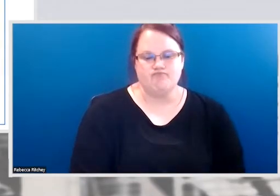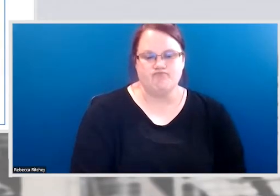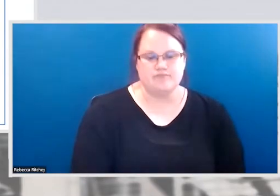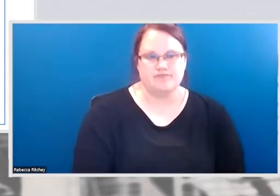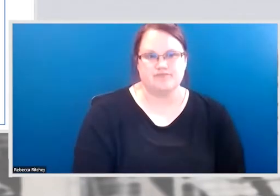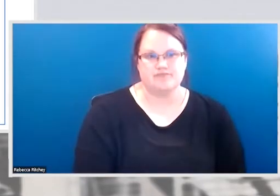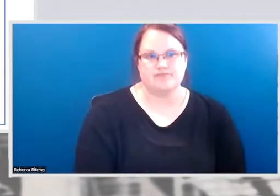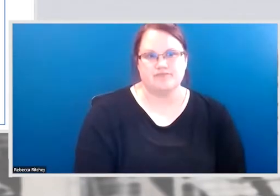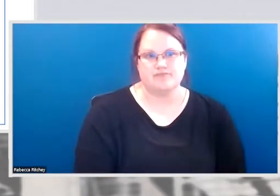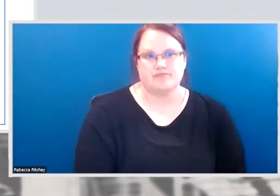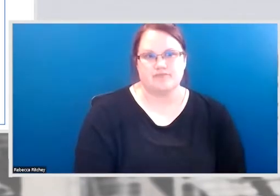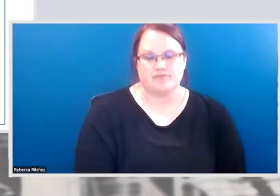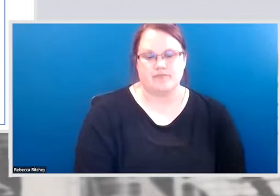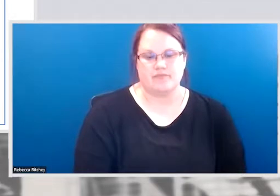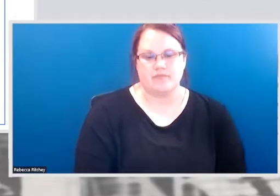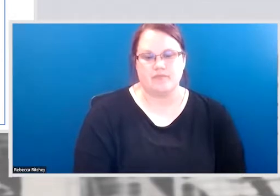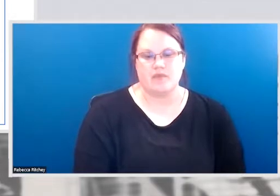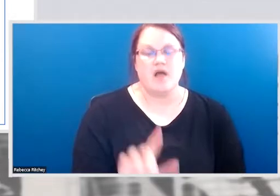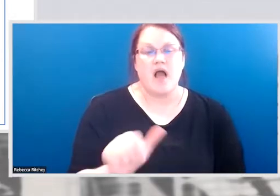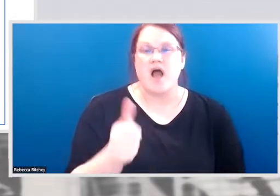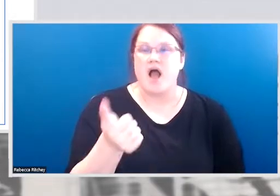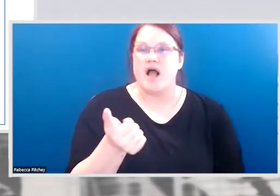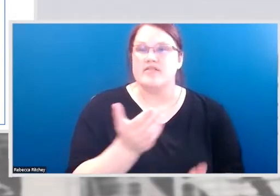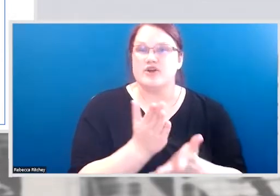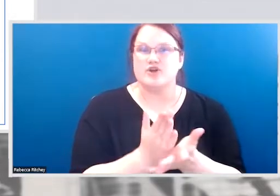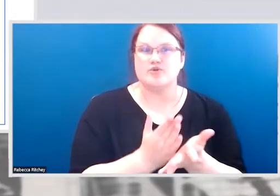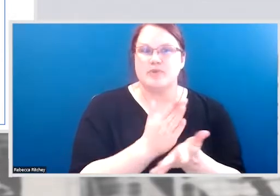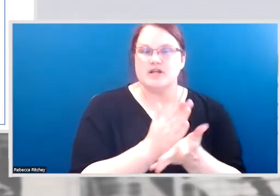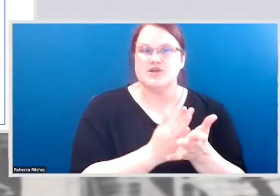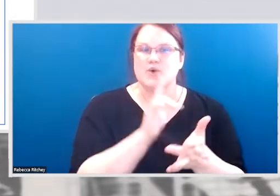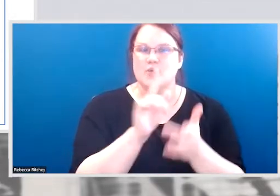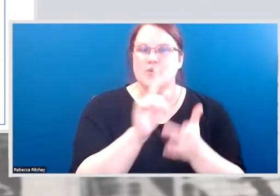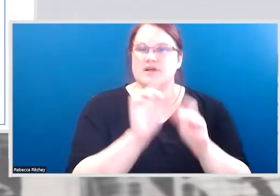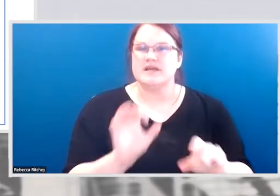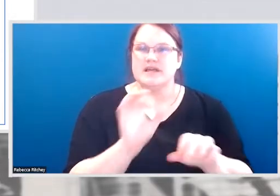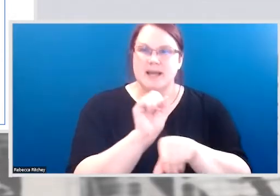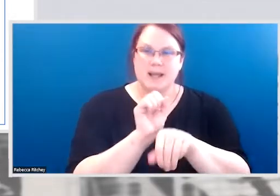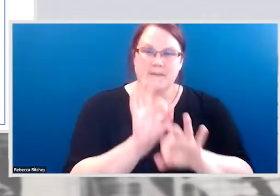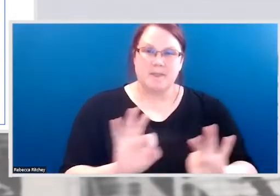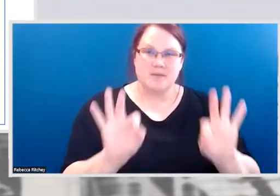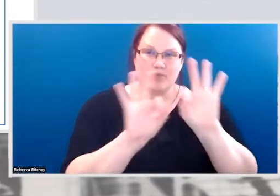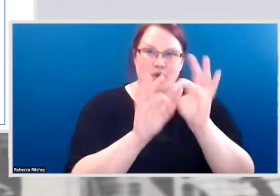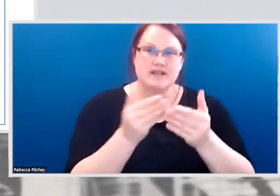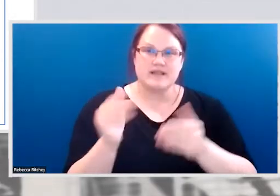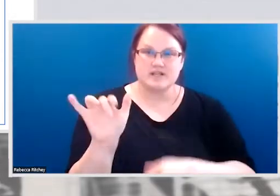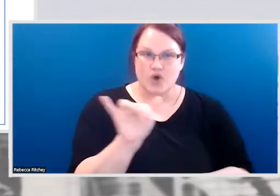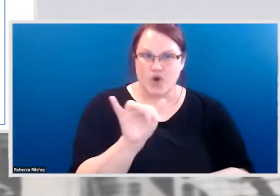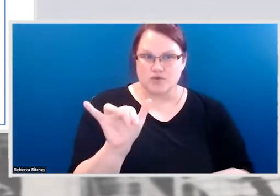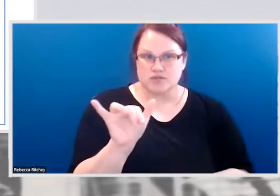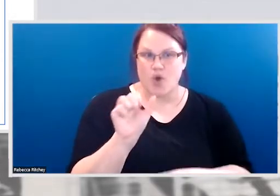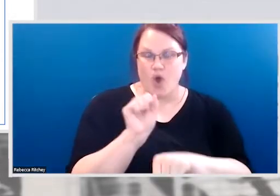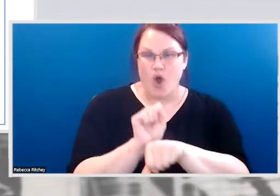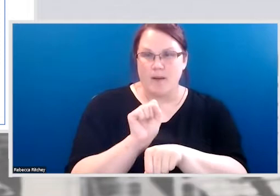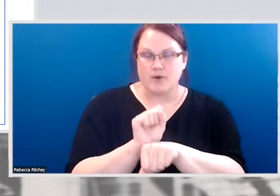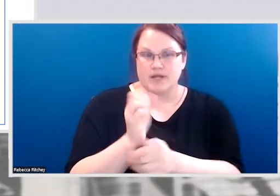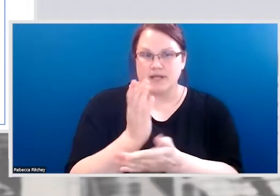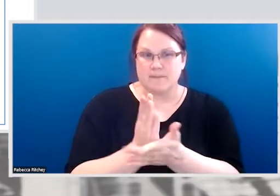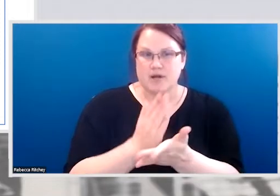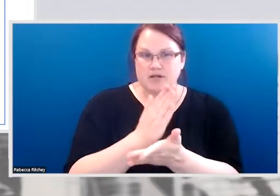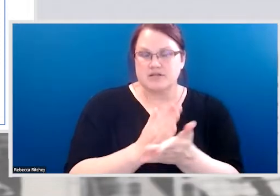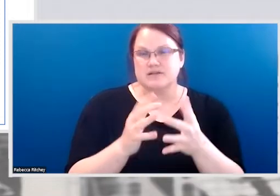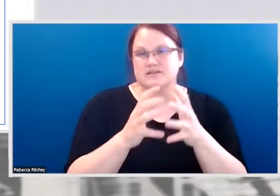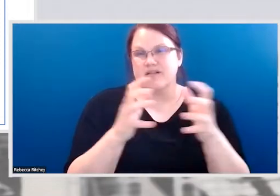In terms of what's in the other budget, the operating budget, there's some really important things in there too. So within the operating budget, there's a lot of